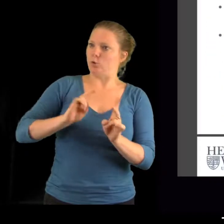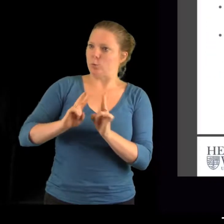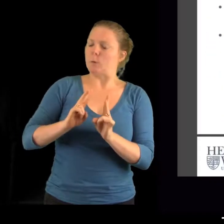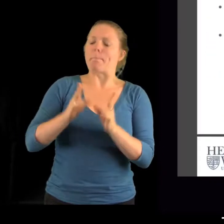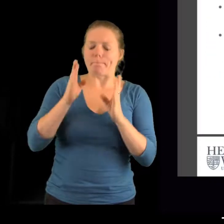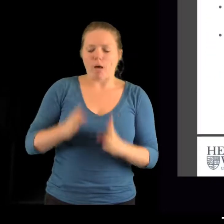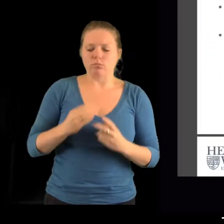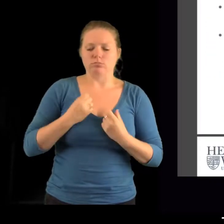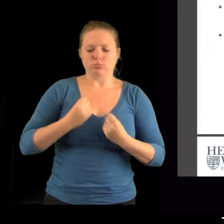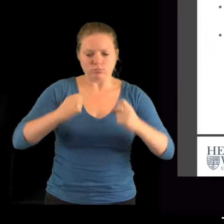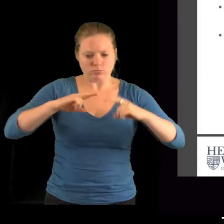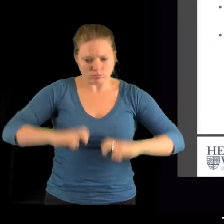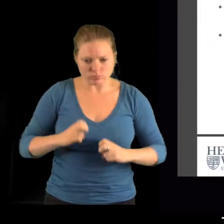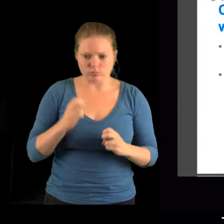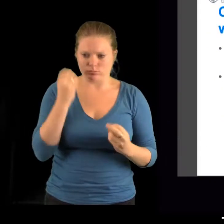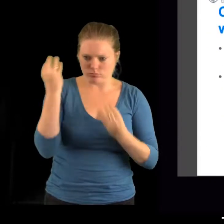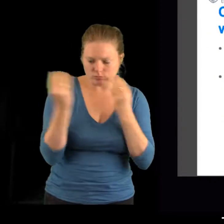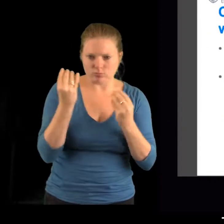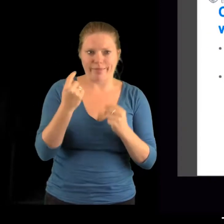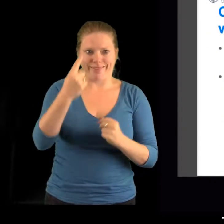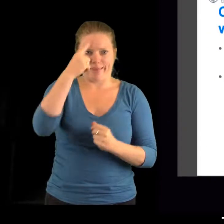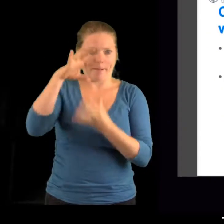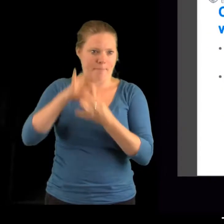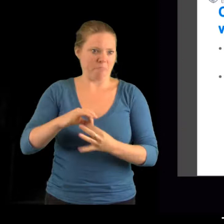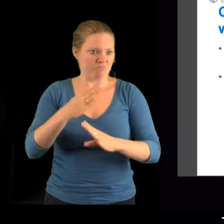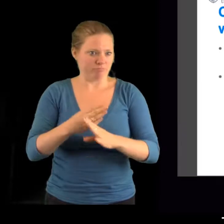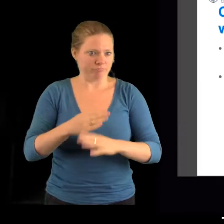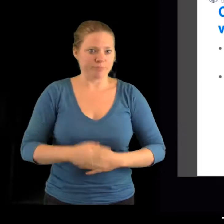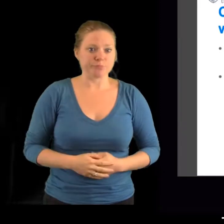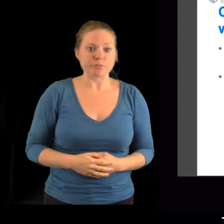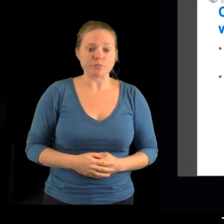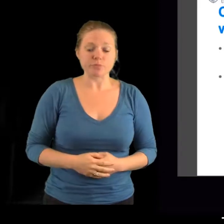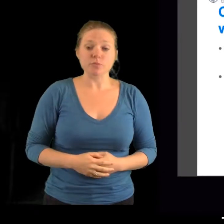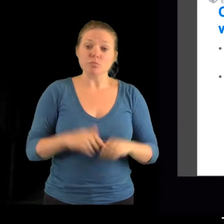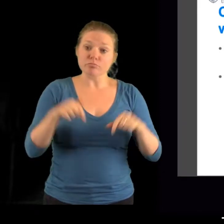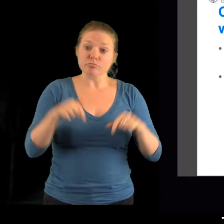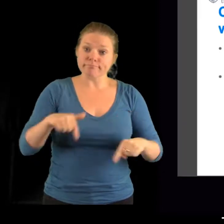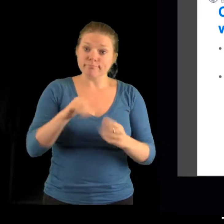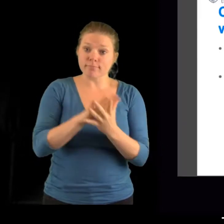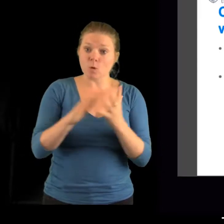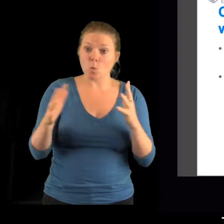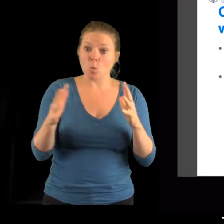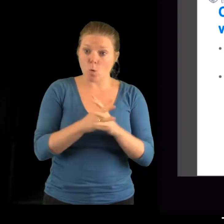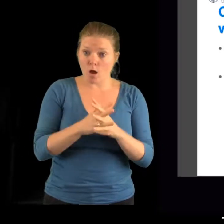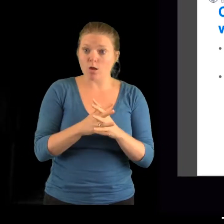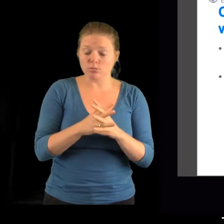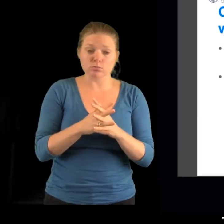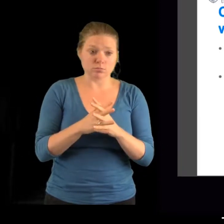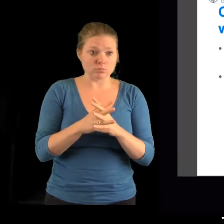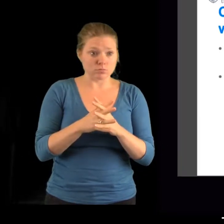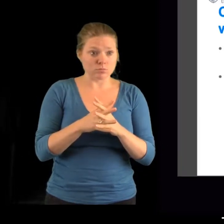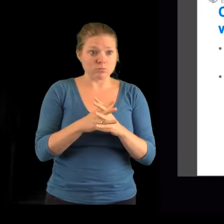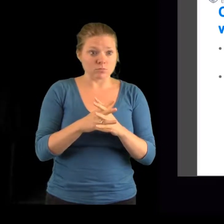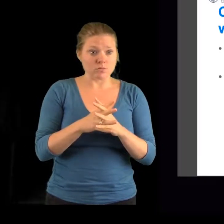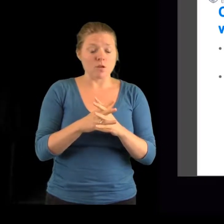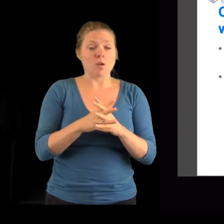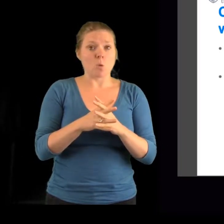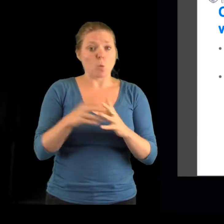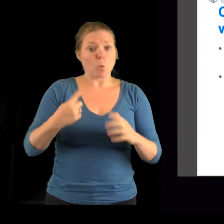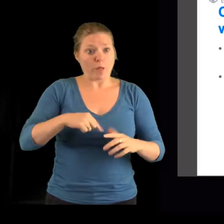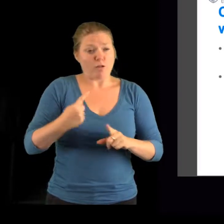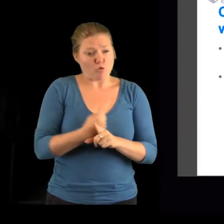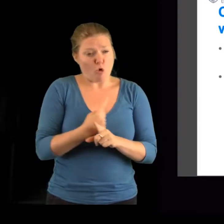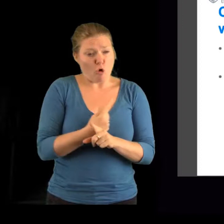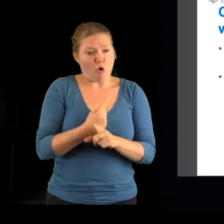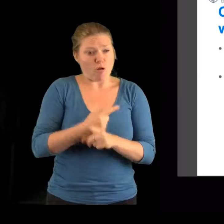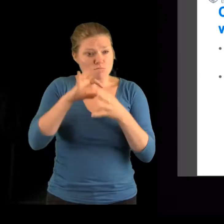Throughout your time here at Heriot-Watt in our program, but then also through the remainder of the profession, there's a lot of